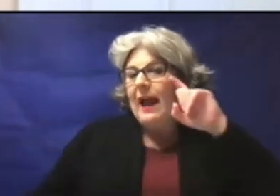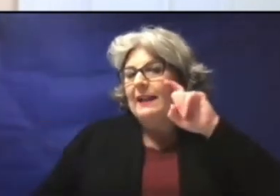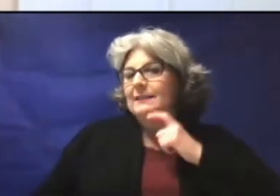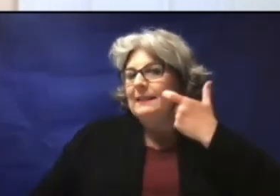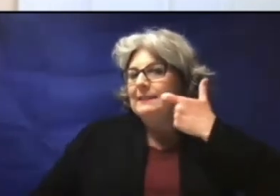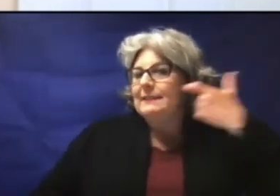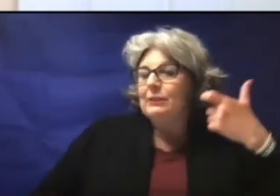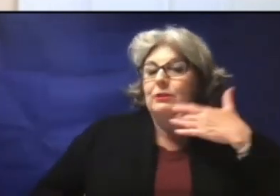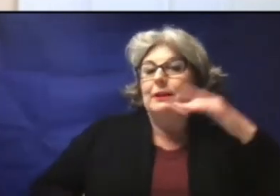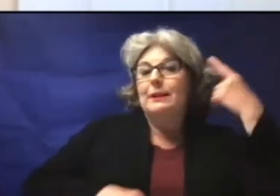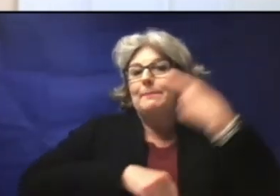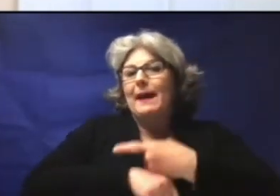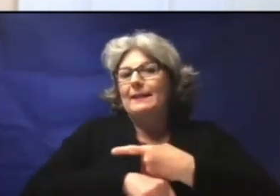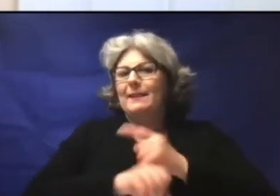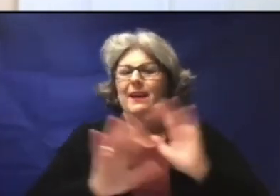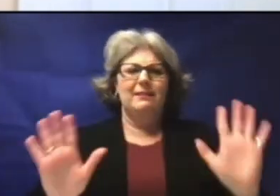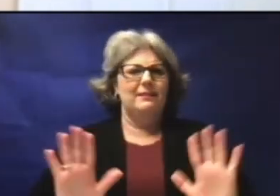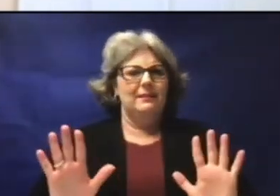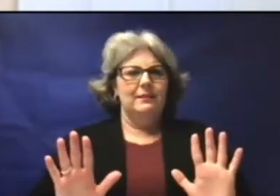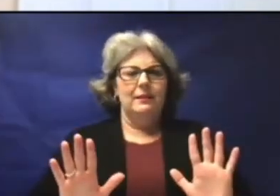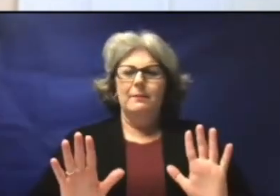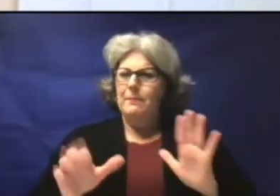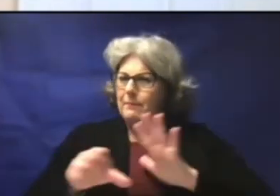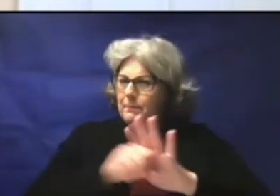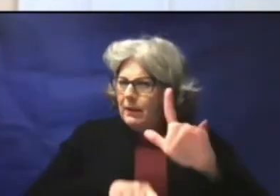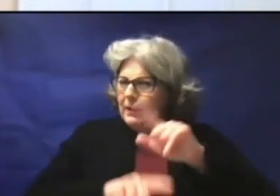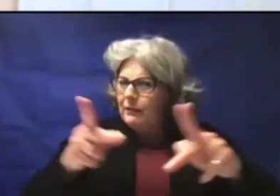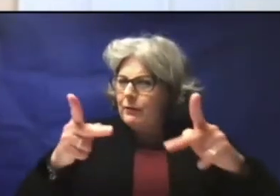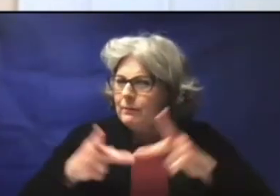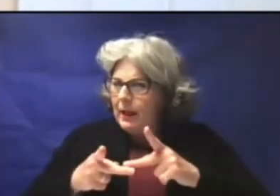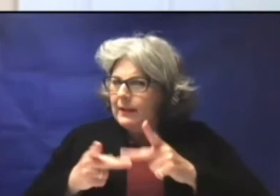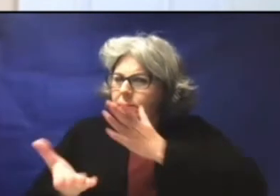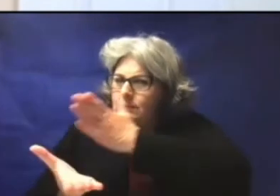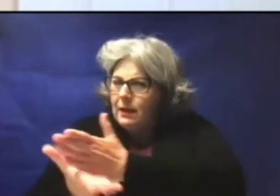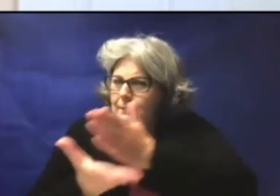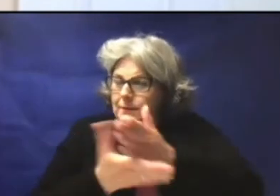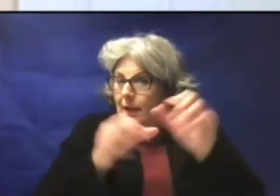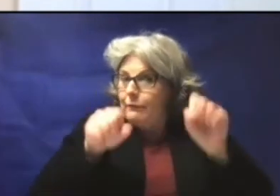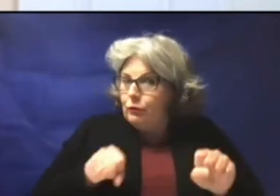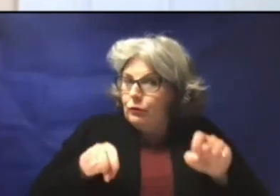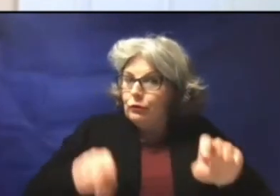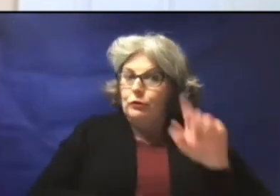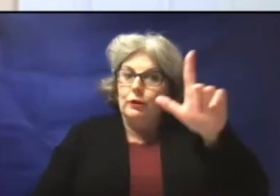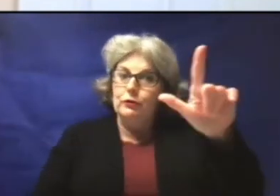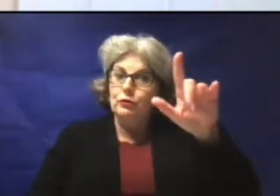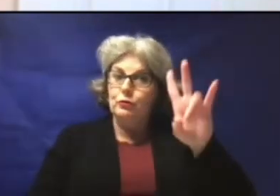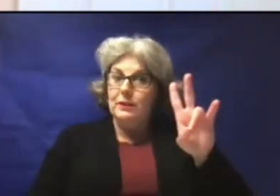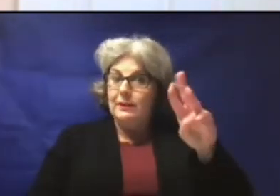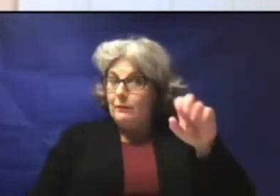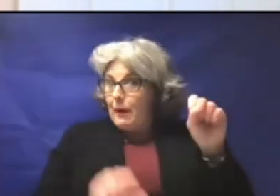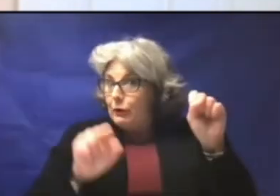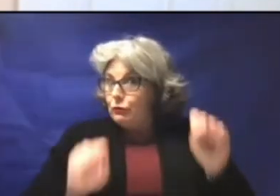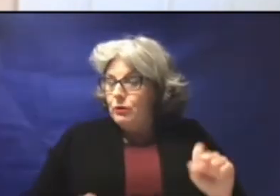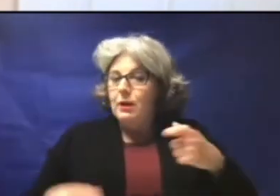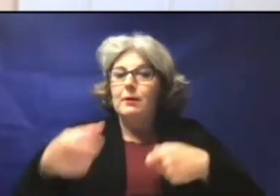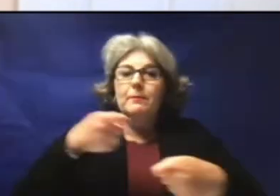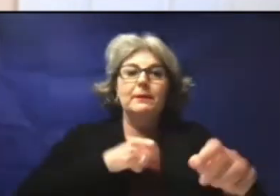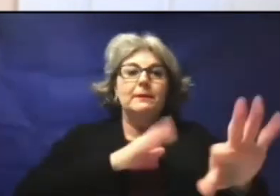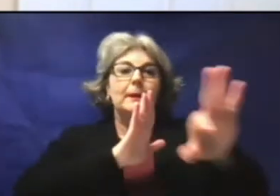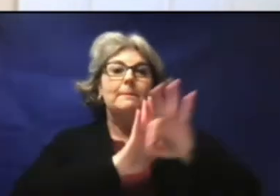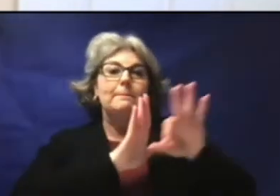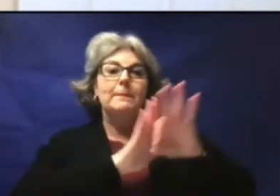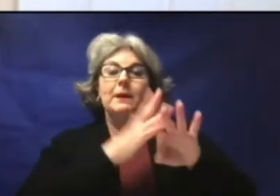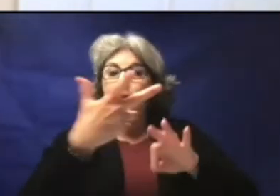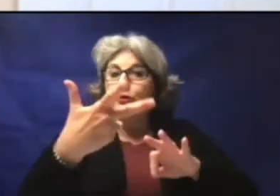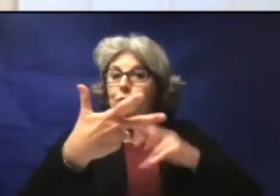and a bad day, but he had plenty of other places to go to in those 27 miles. Instead, he chose 3